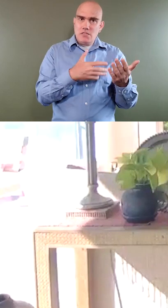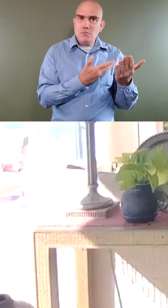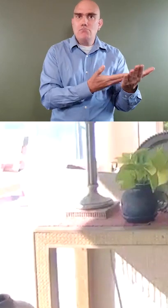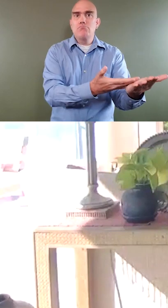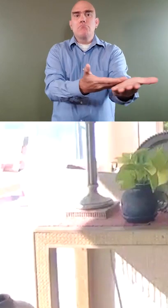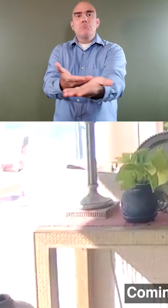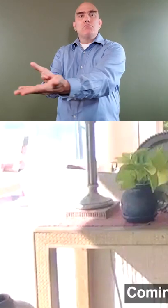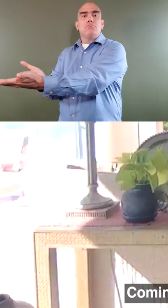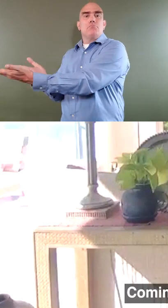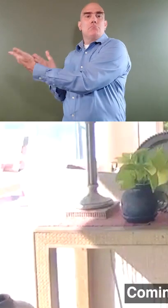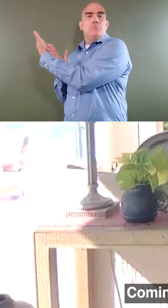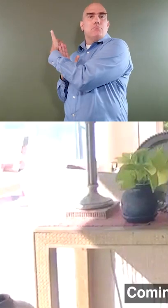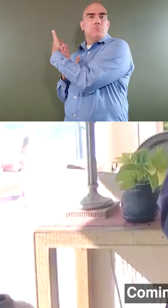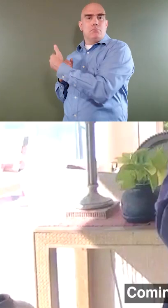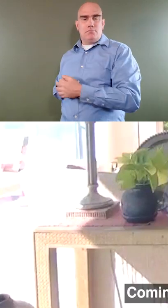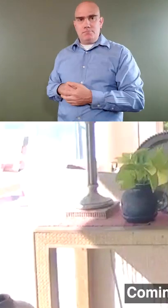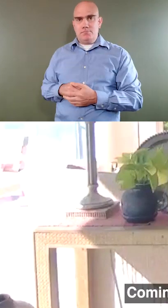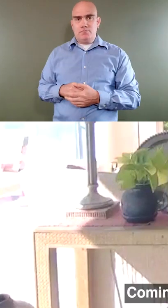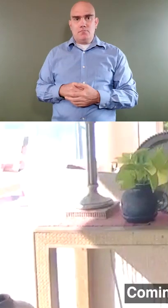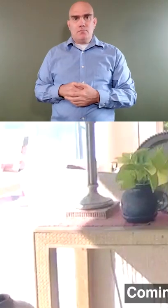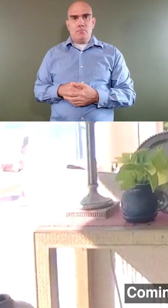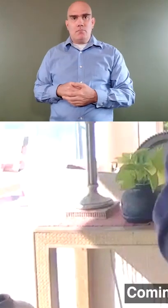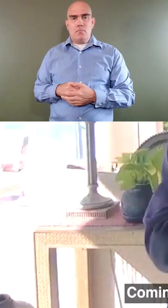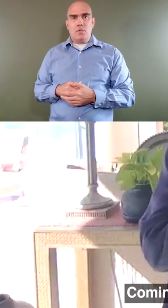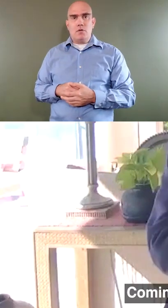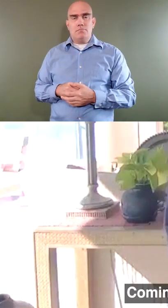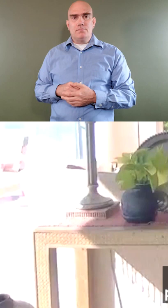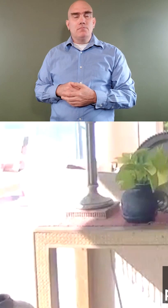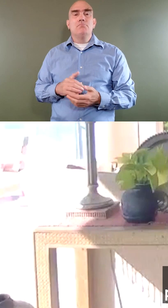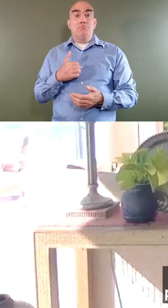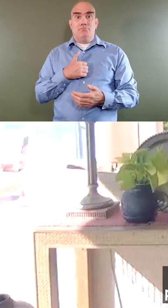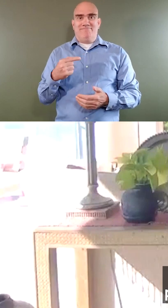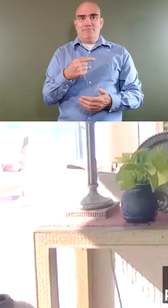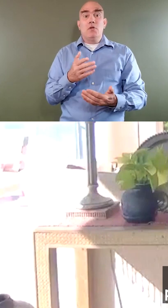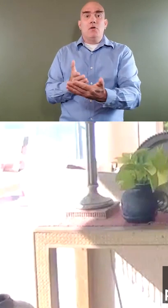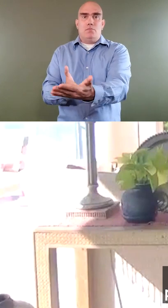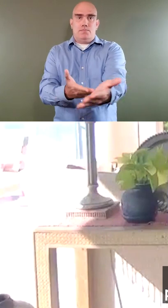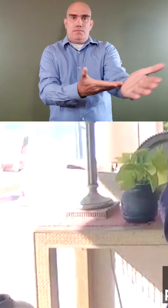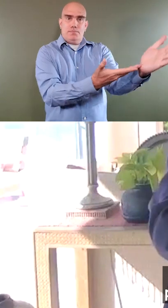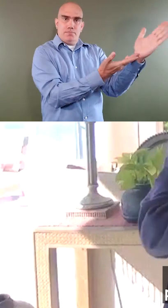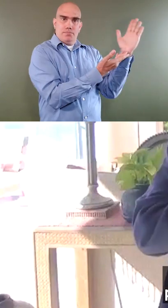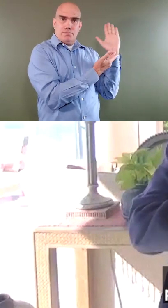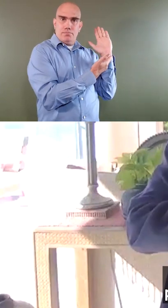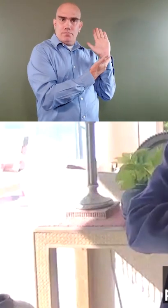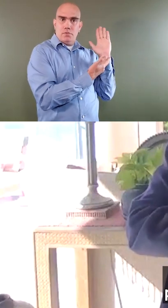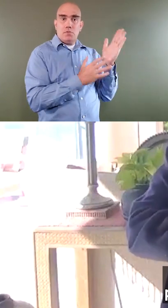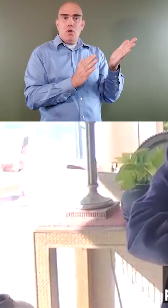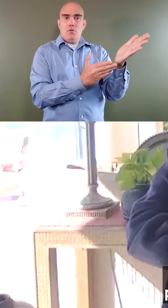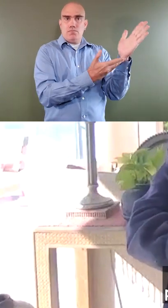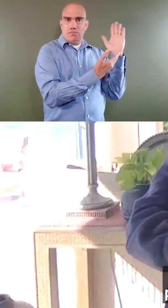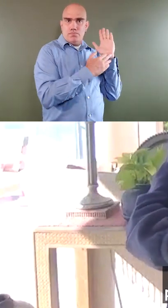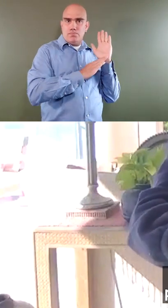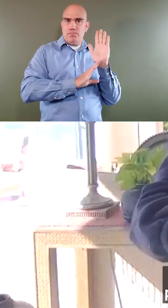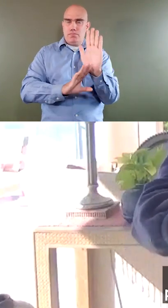this, coming back under as we turn the body with the hands forward and